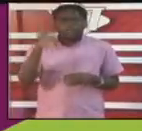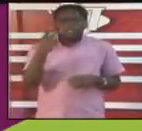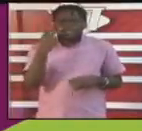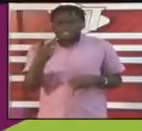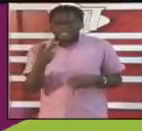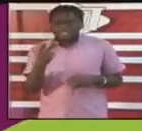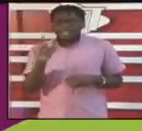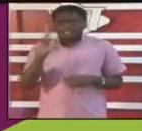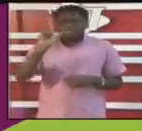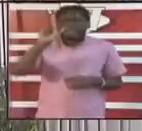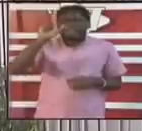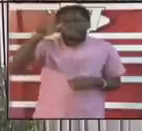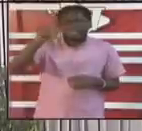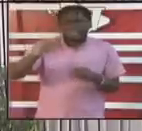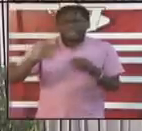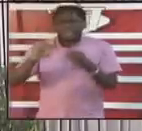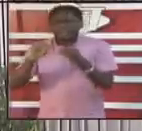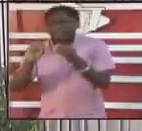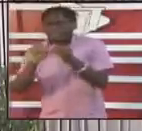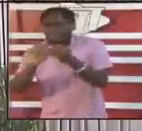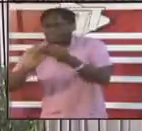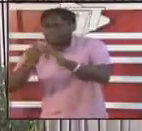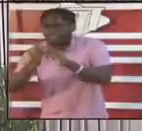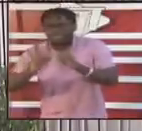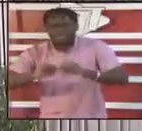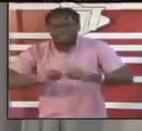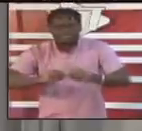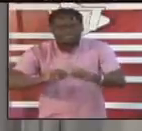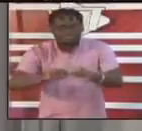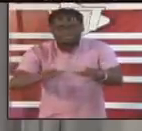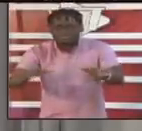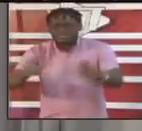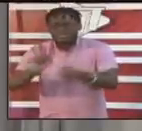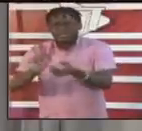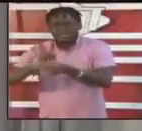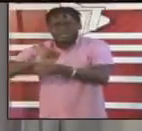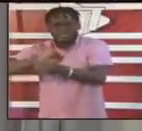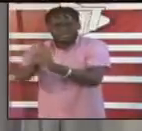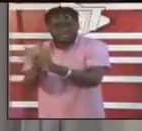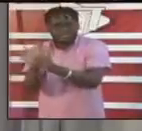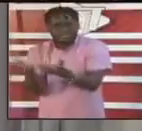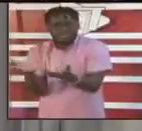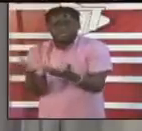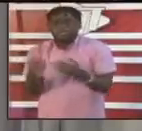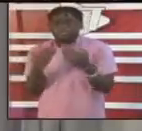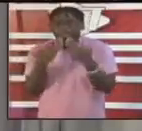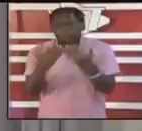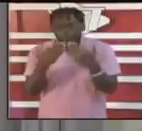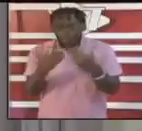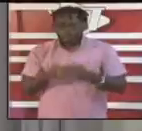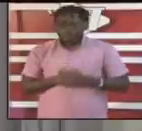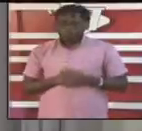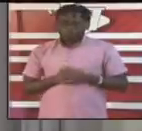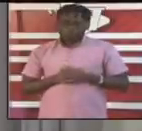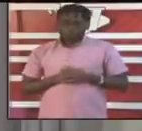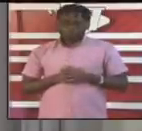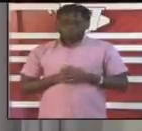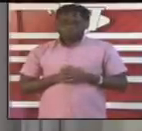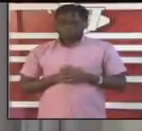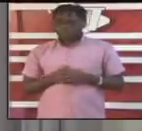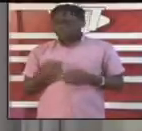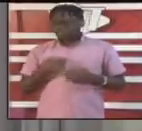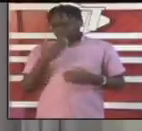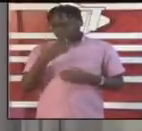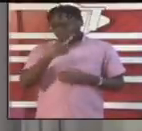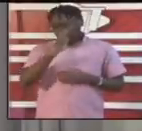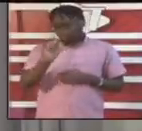virus? Sure. Thank you. Thank you, Mr. Cummins. So, I checked in twice this morning with the CEO of